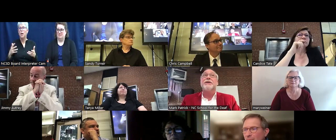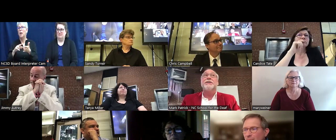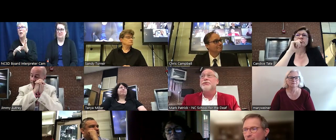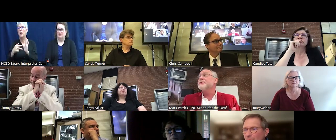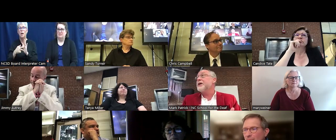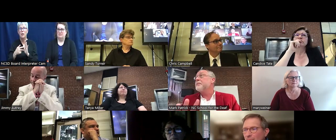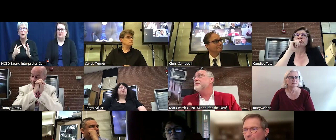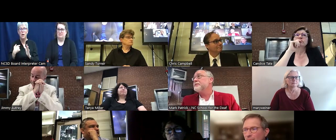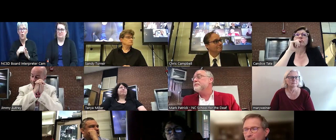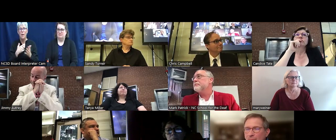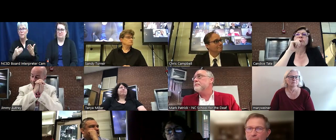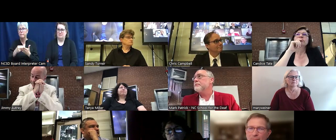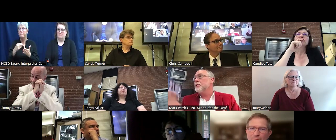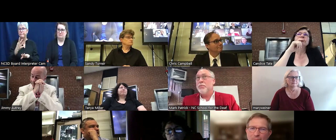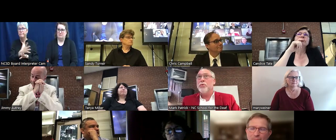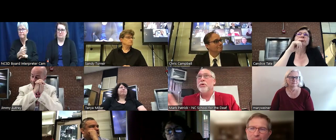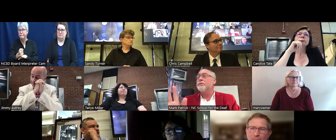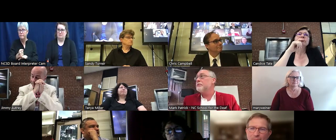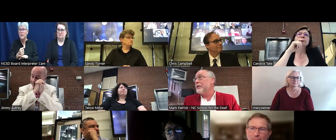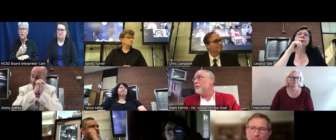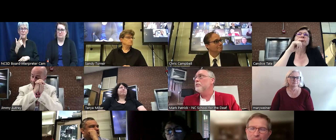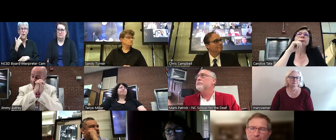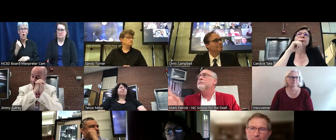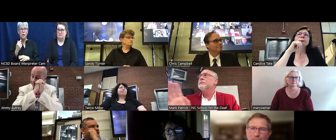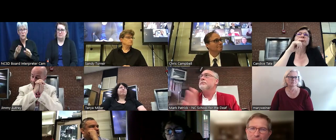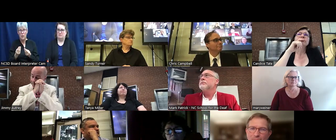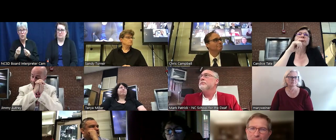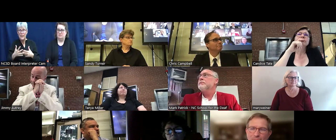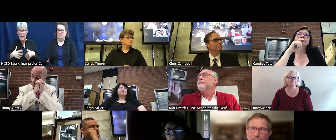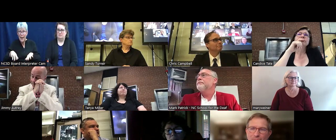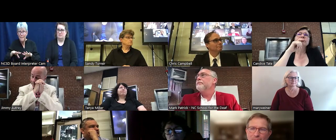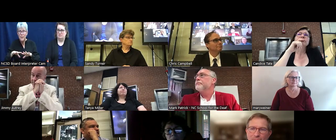the students, campus, board, legal,